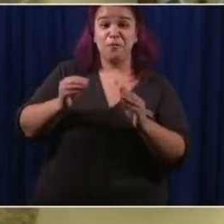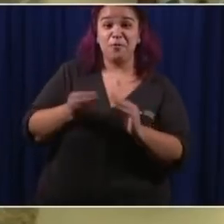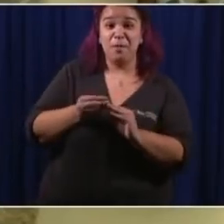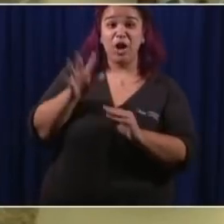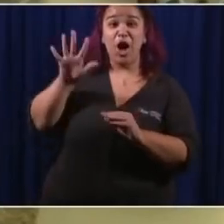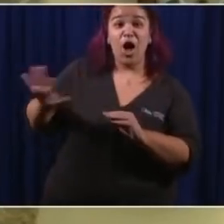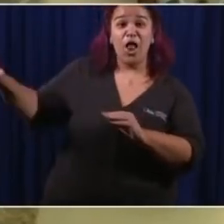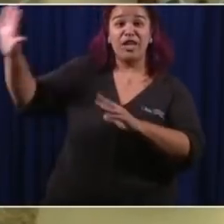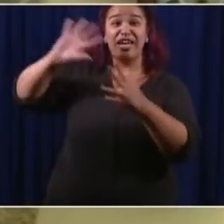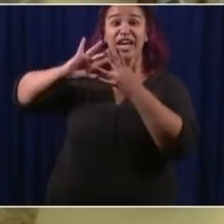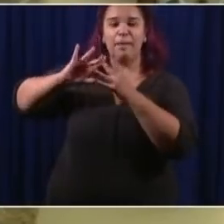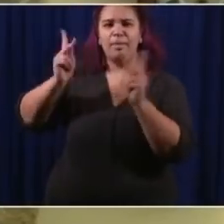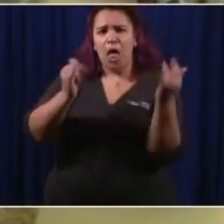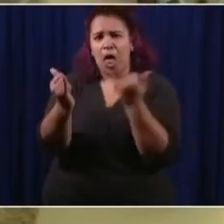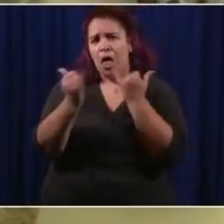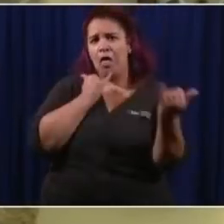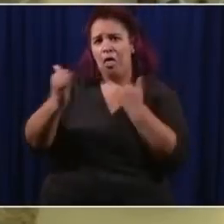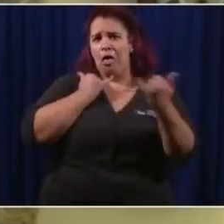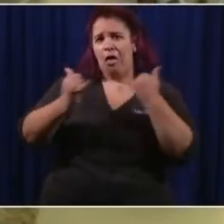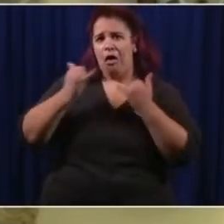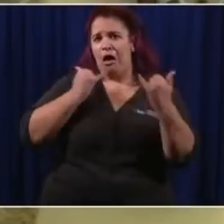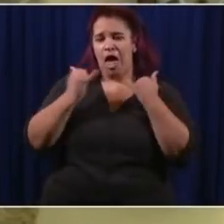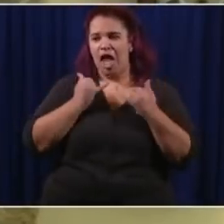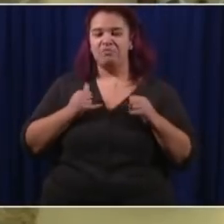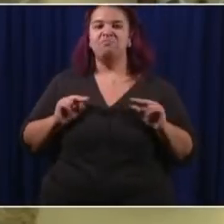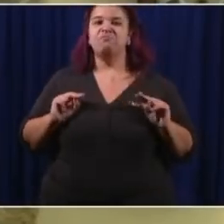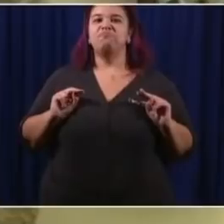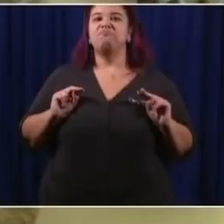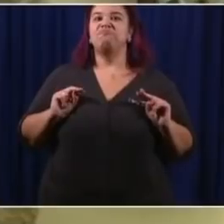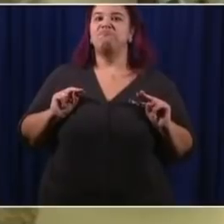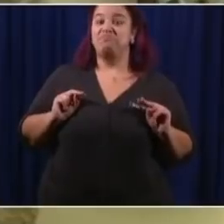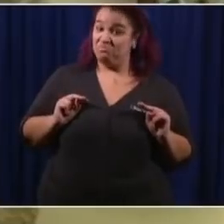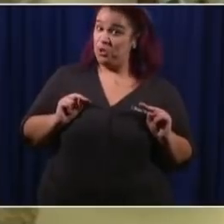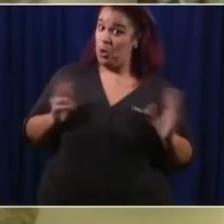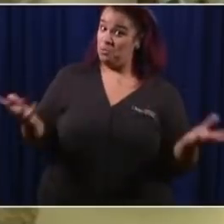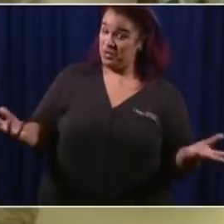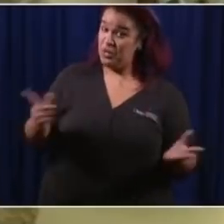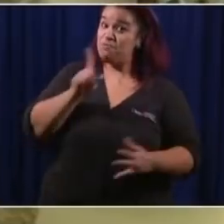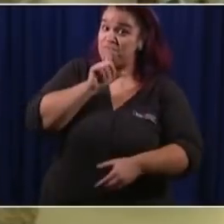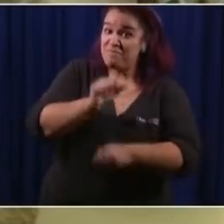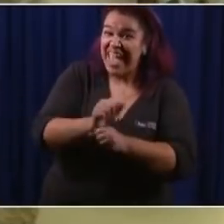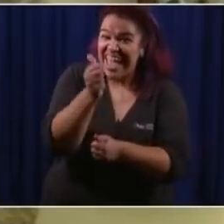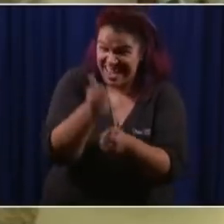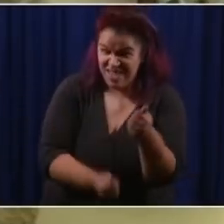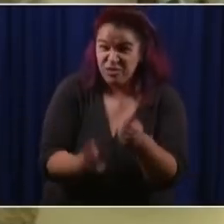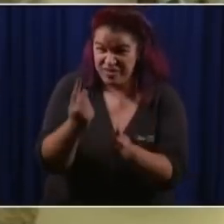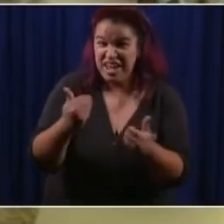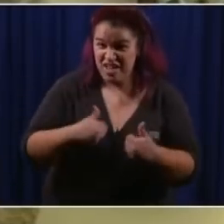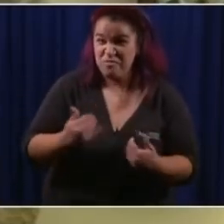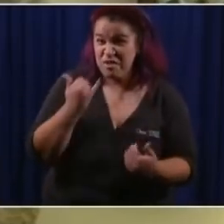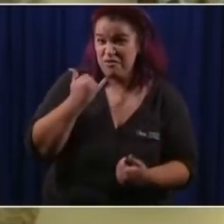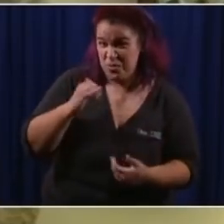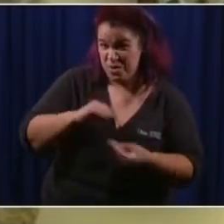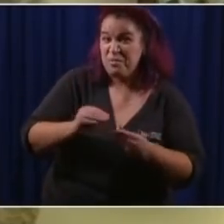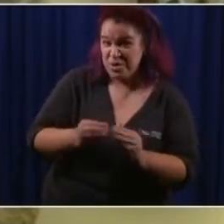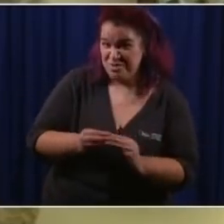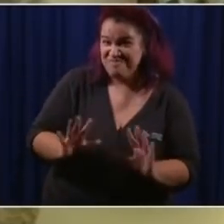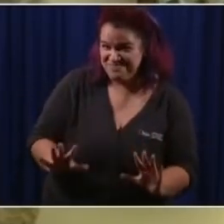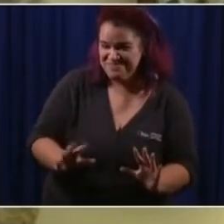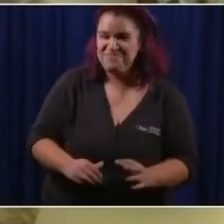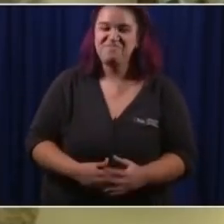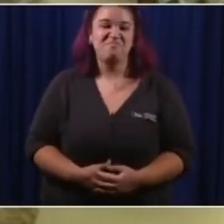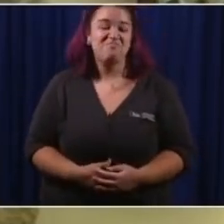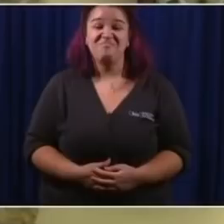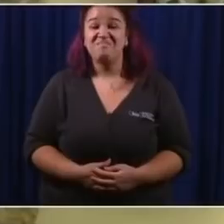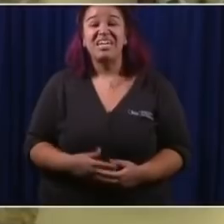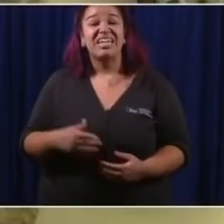deal of respect for the 4 leaders. I communicate with them. They communicate with me. It's a two-way